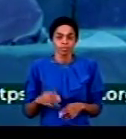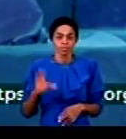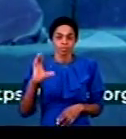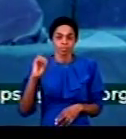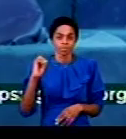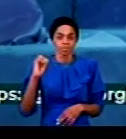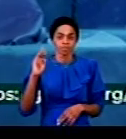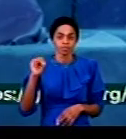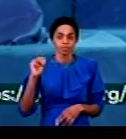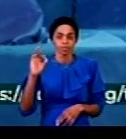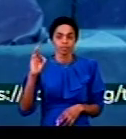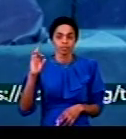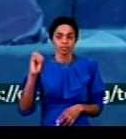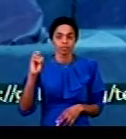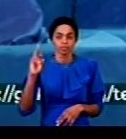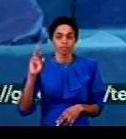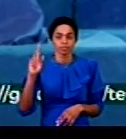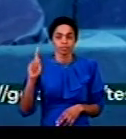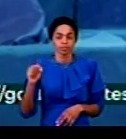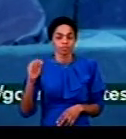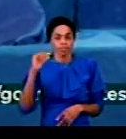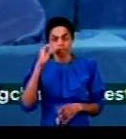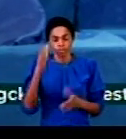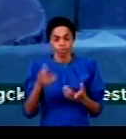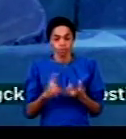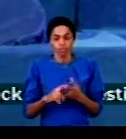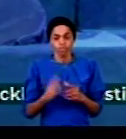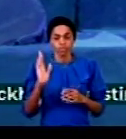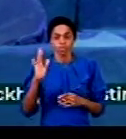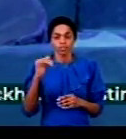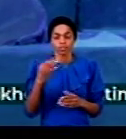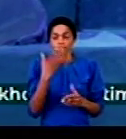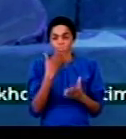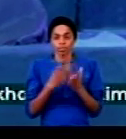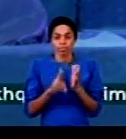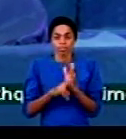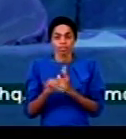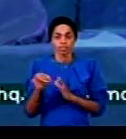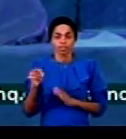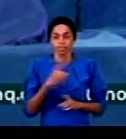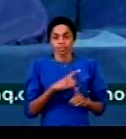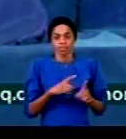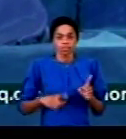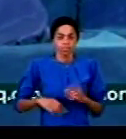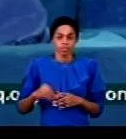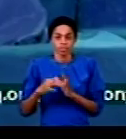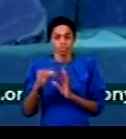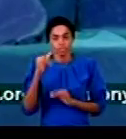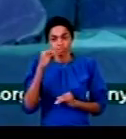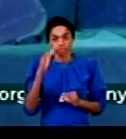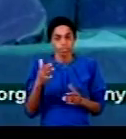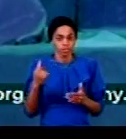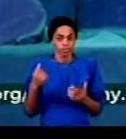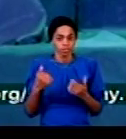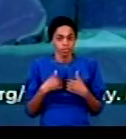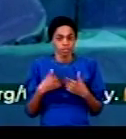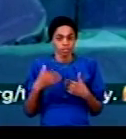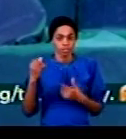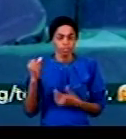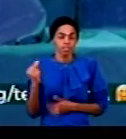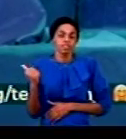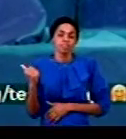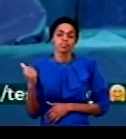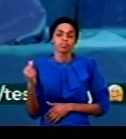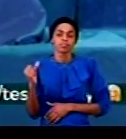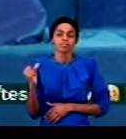in the year 2000, exactly 22 years. I've suffered this illness, like I've